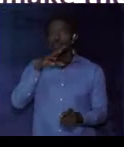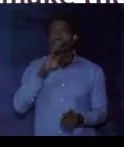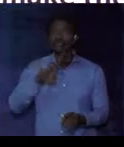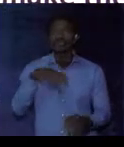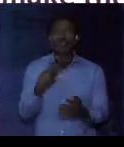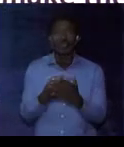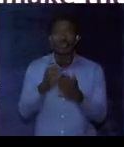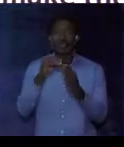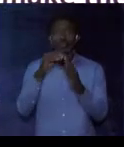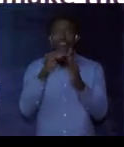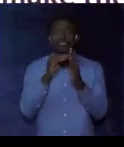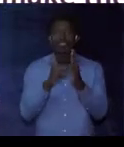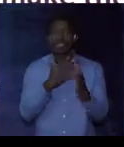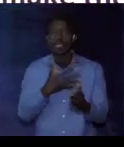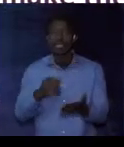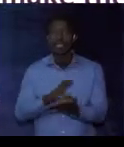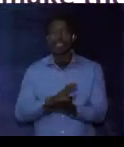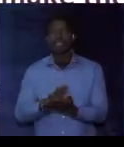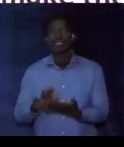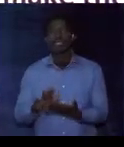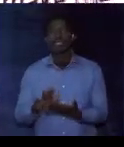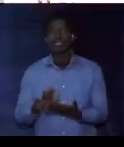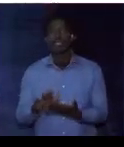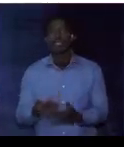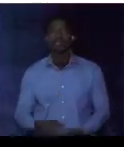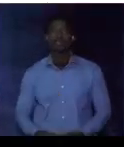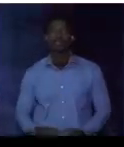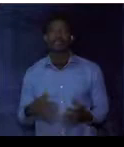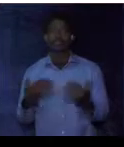stated and it must be clear.